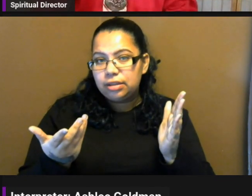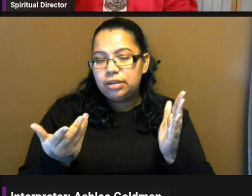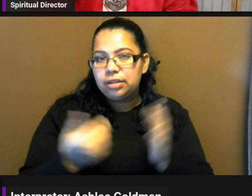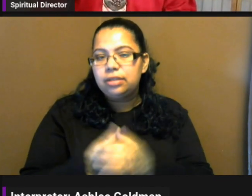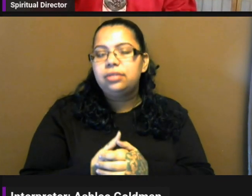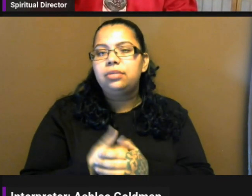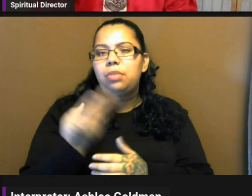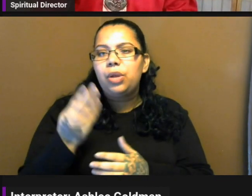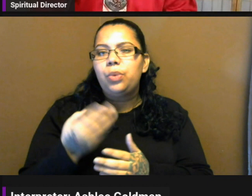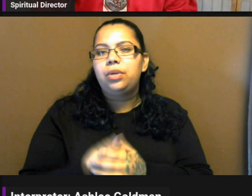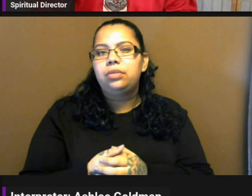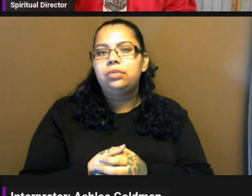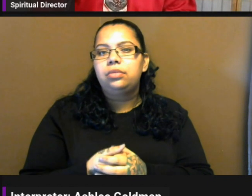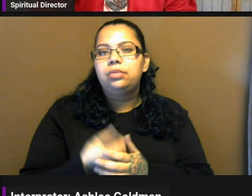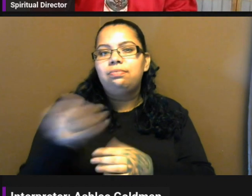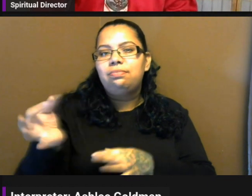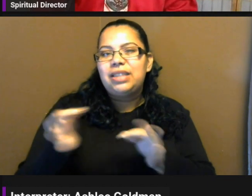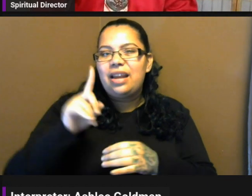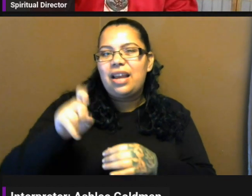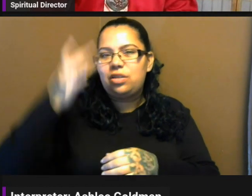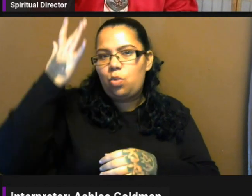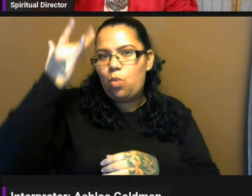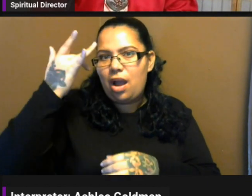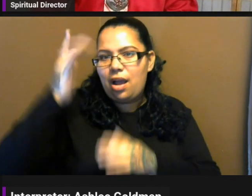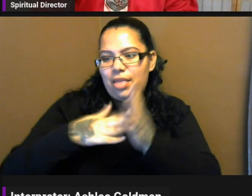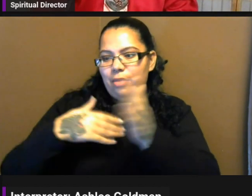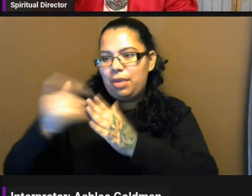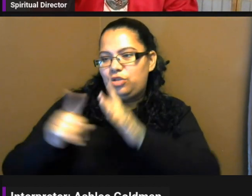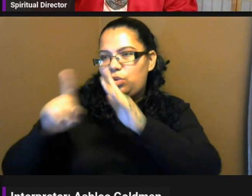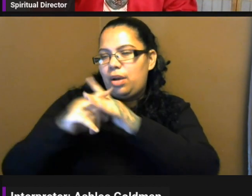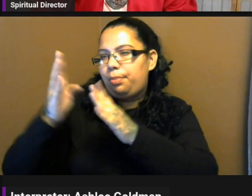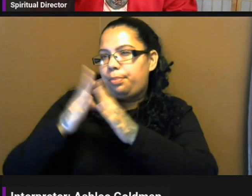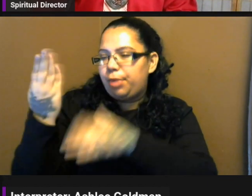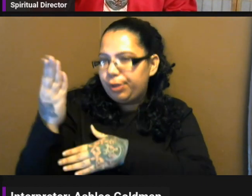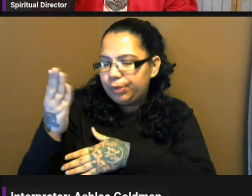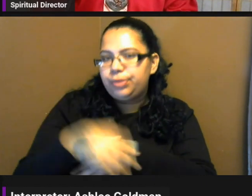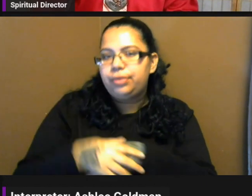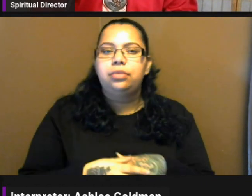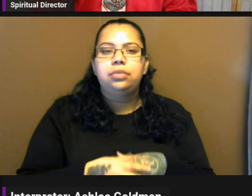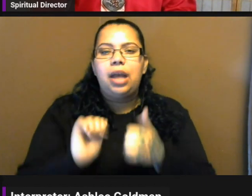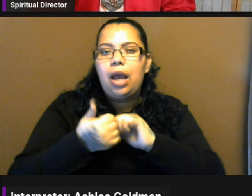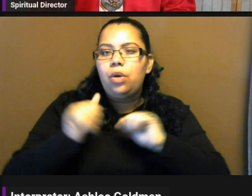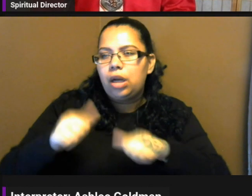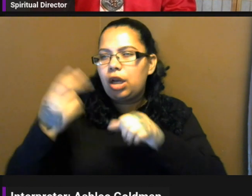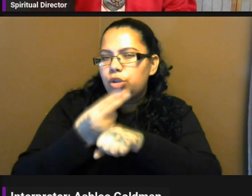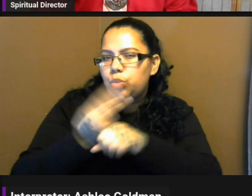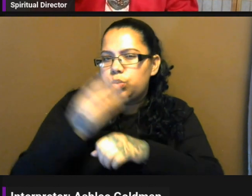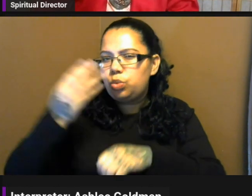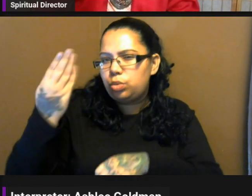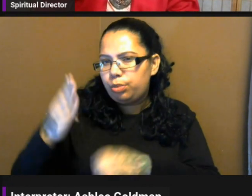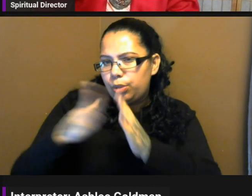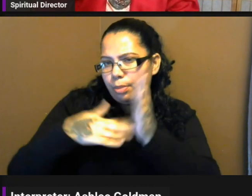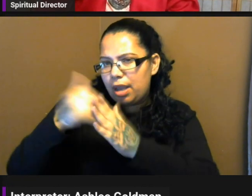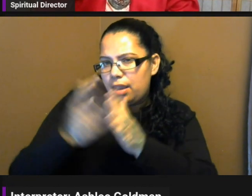going to paint blue with the paint? What am I going to use blue paint